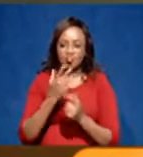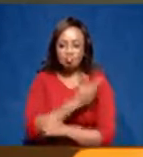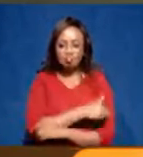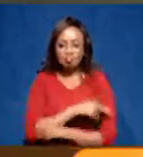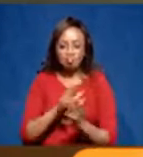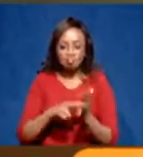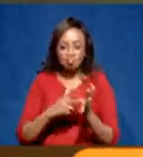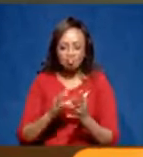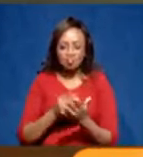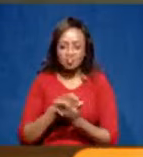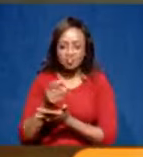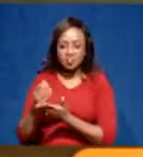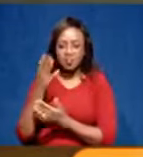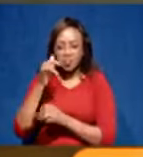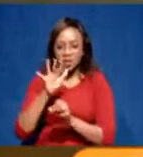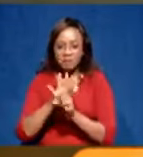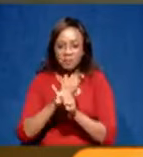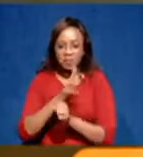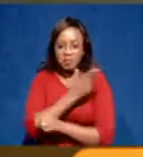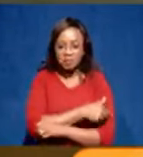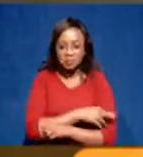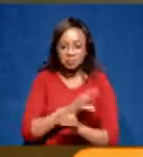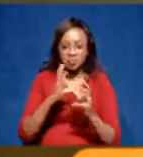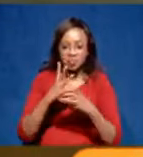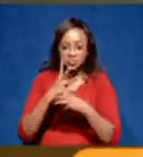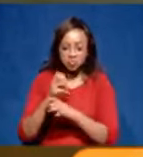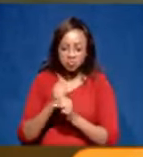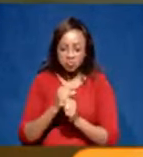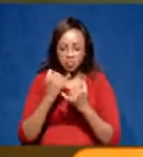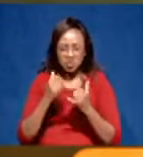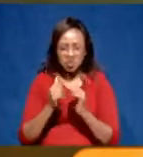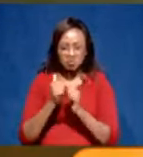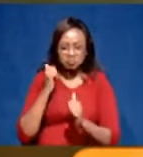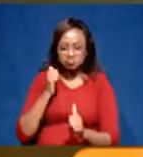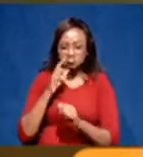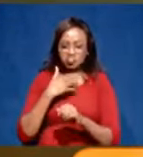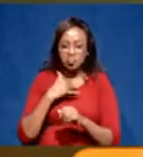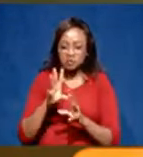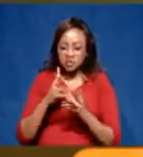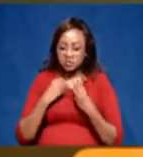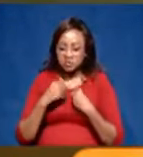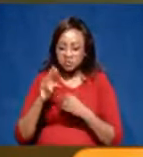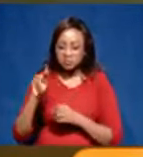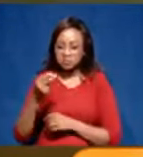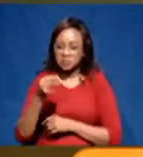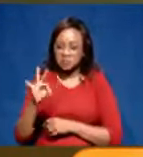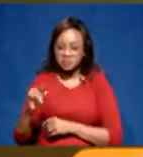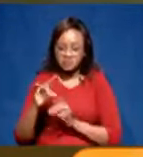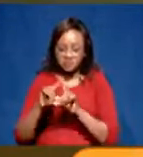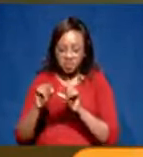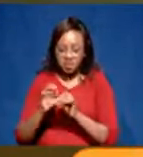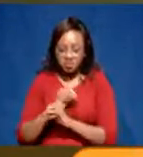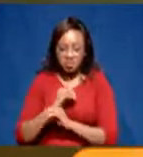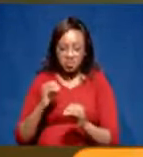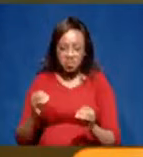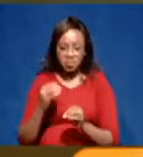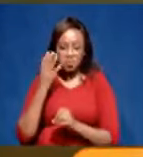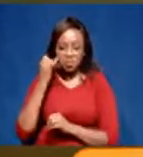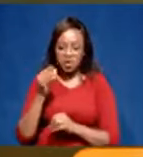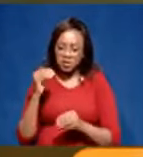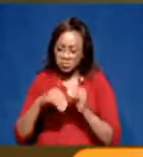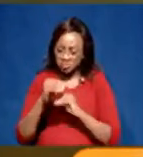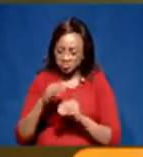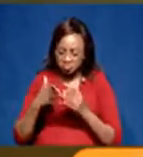the extent that many of the hospital associations are now declining NHIF cards. Mm-hmm. And this has all been with the contributions that we've been having